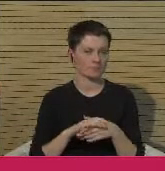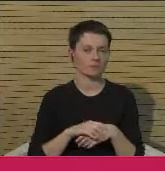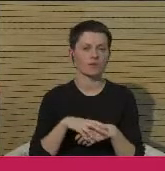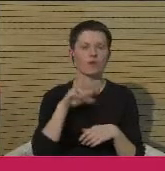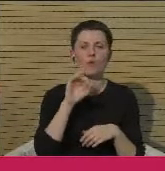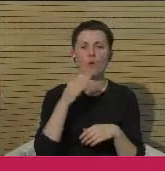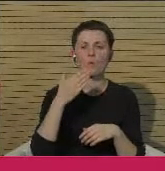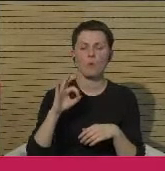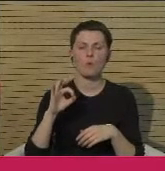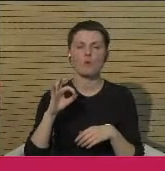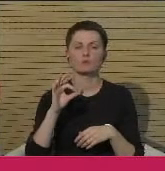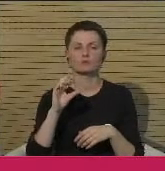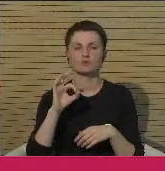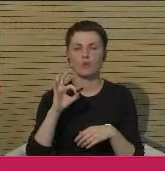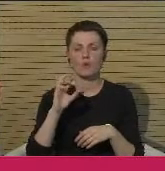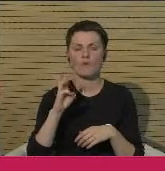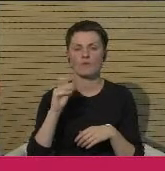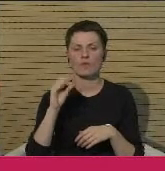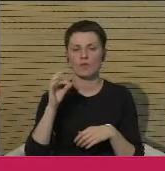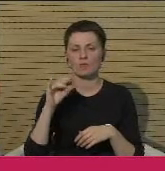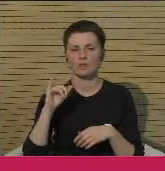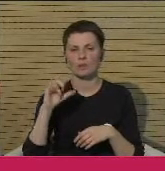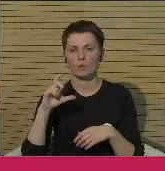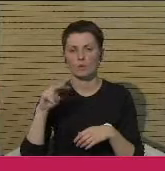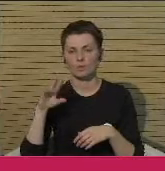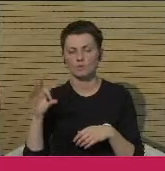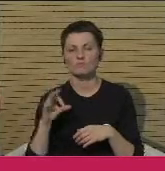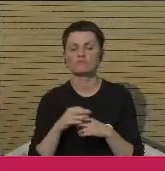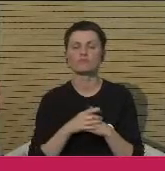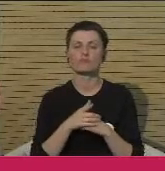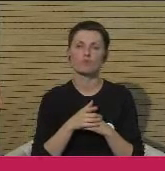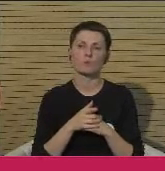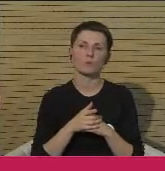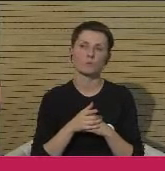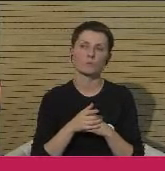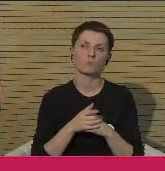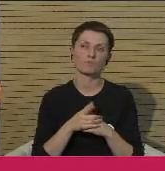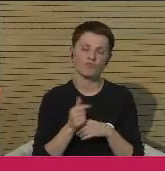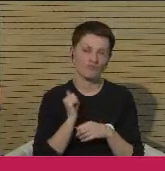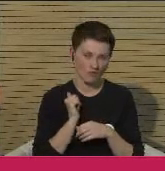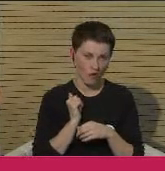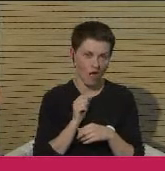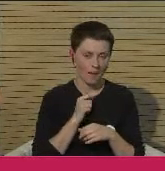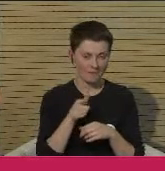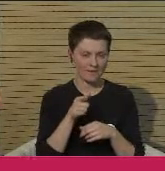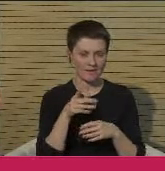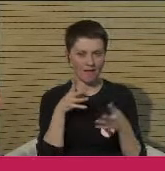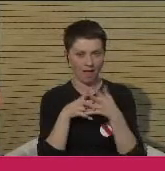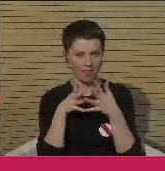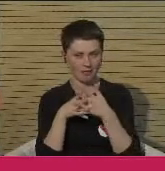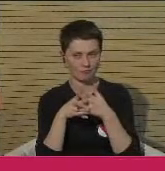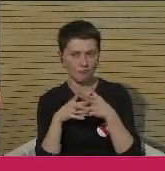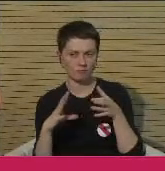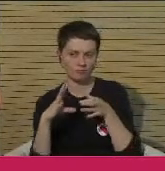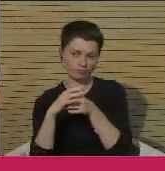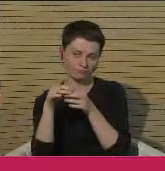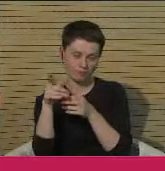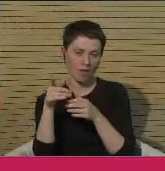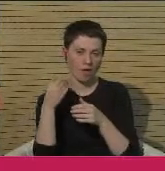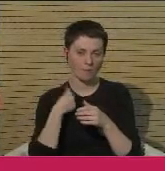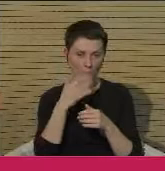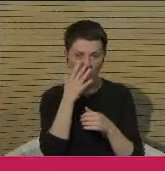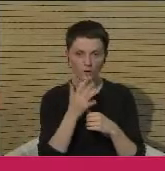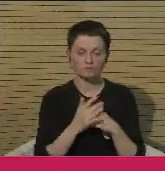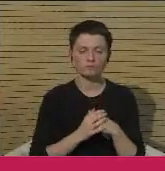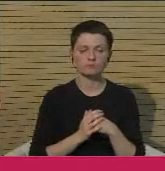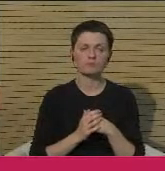sure if the idea of Homo Sovieticus still works. Does it really